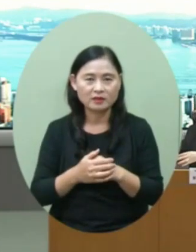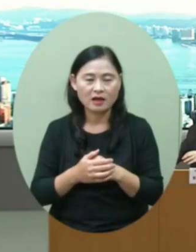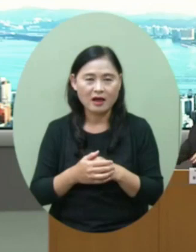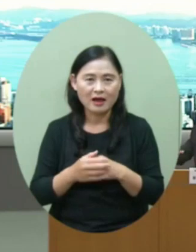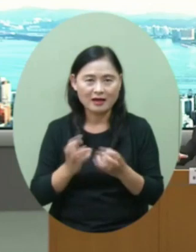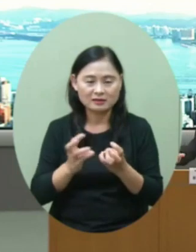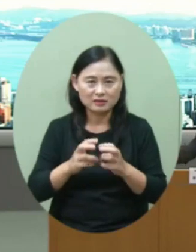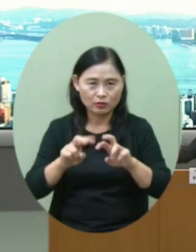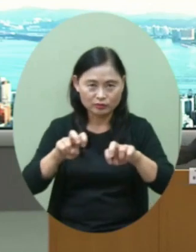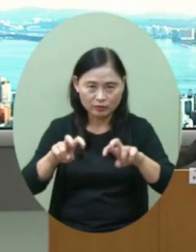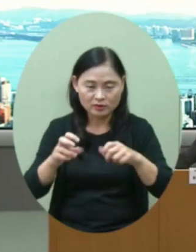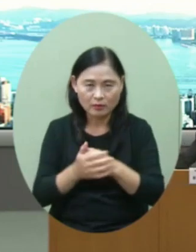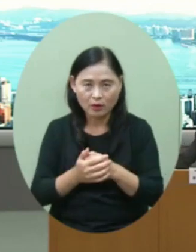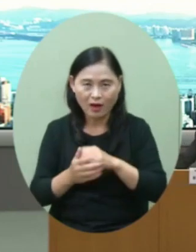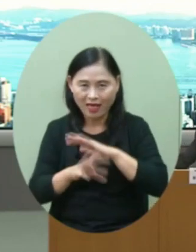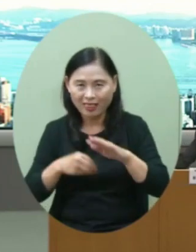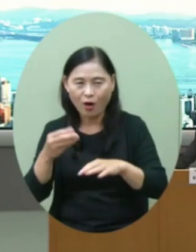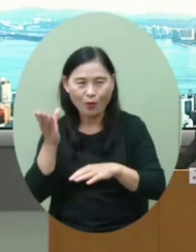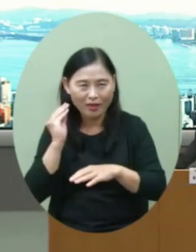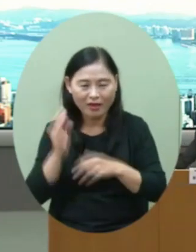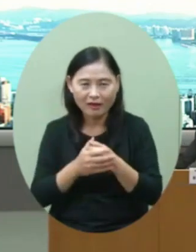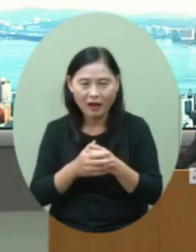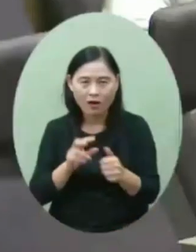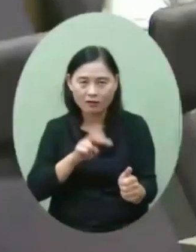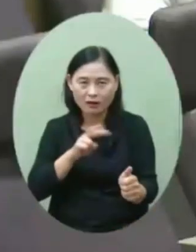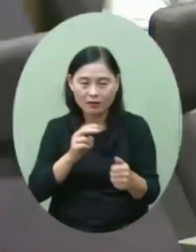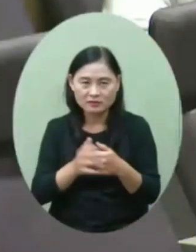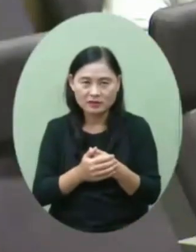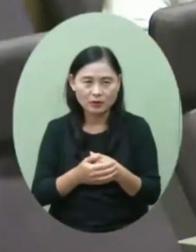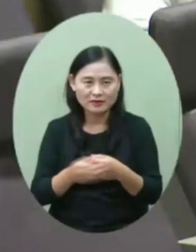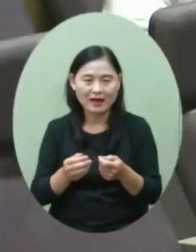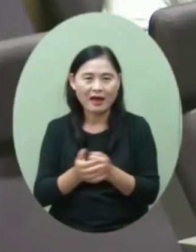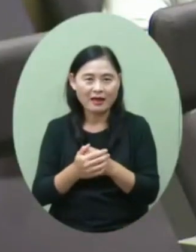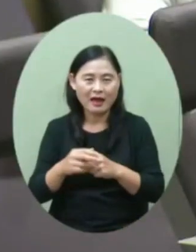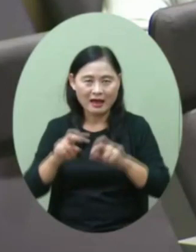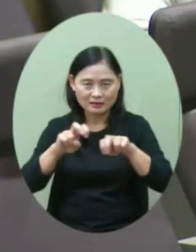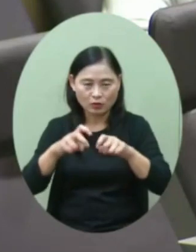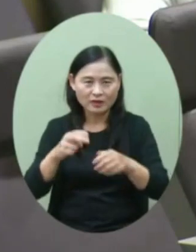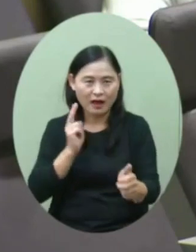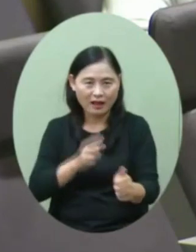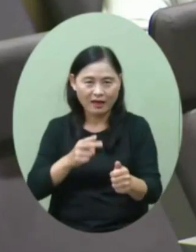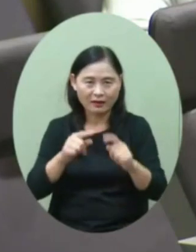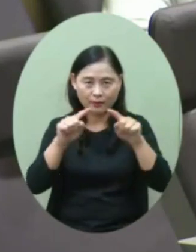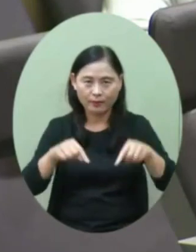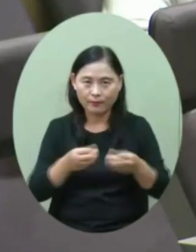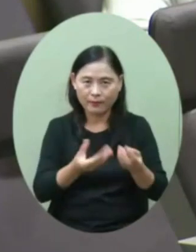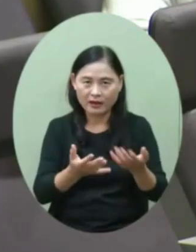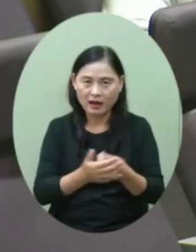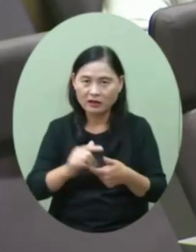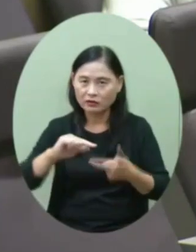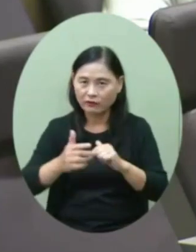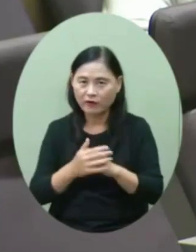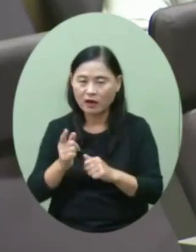Lee. When it comes to collection of intelligence, there can be production of a search warrants